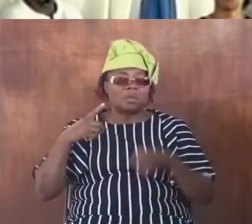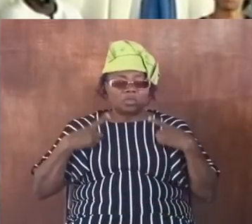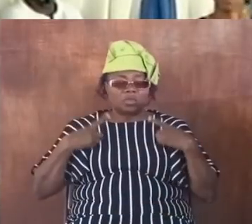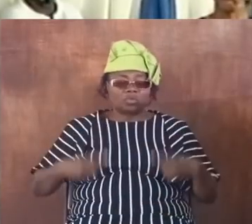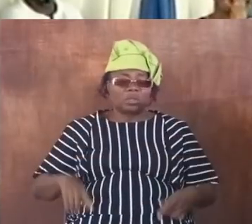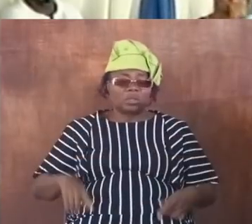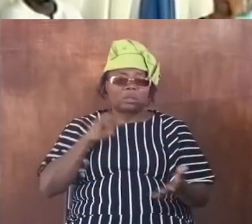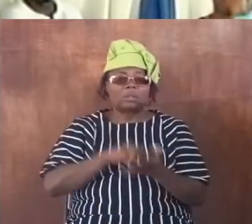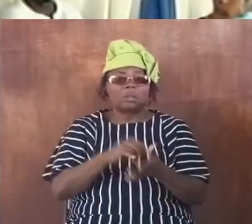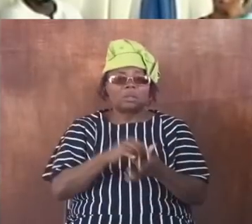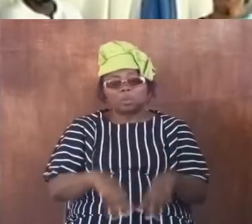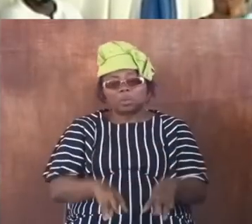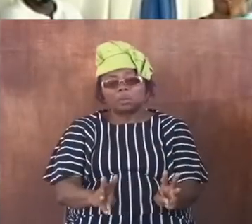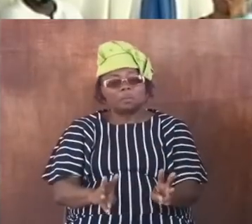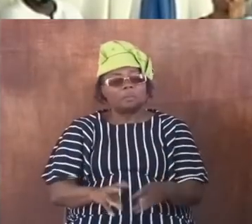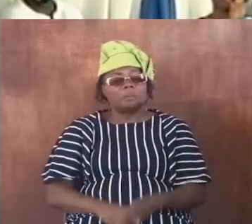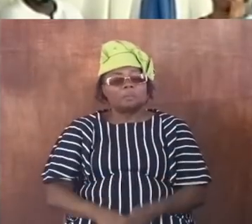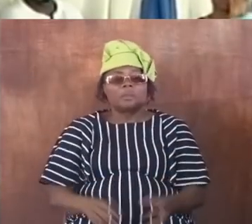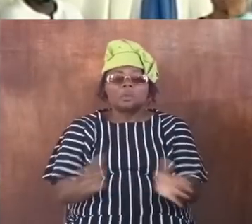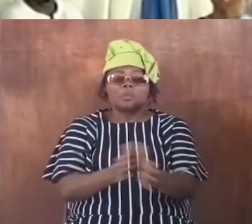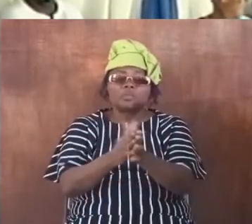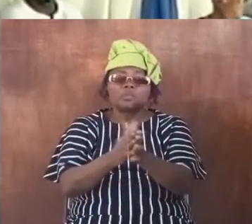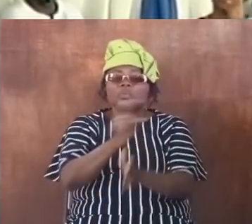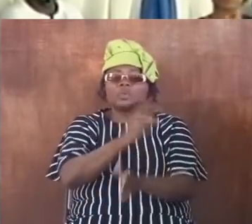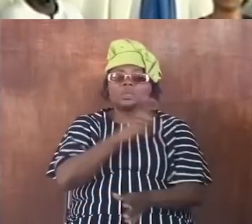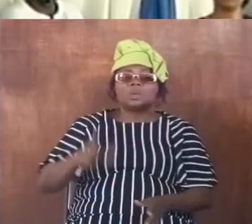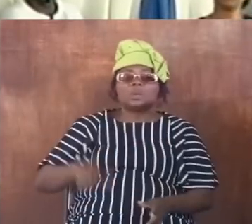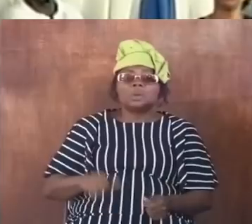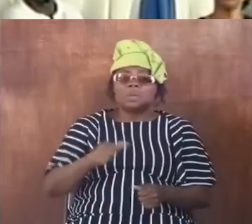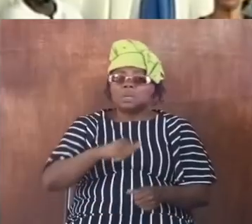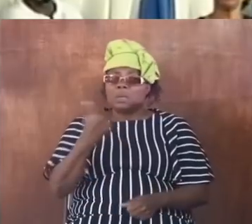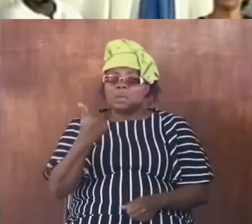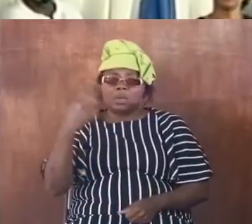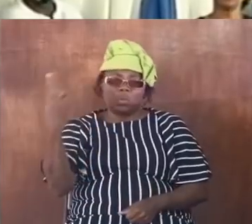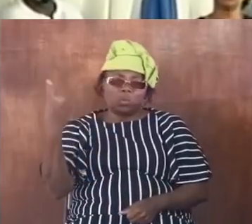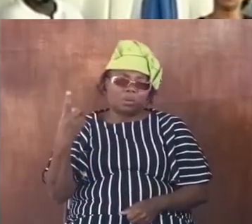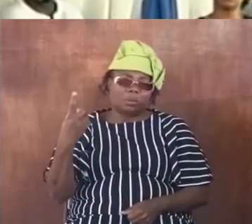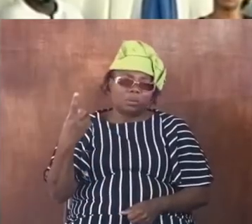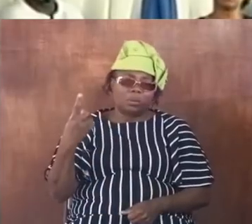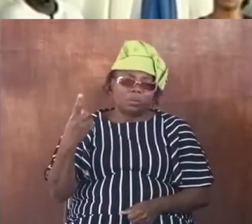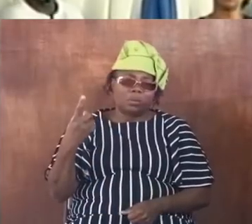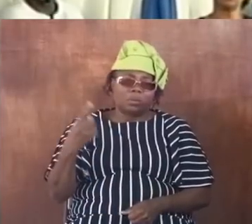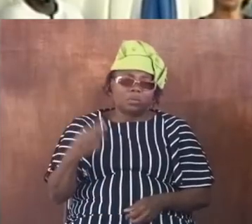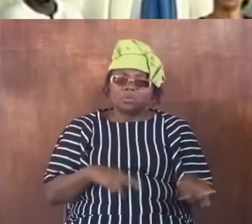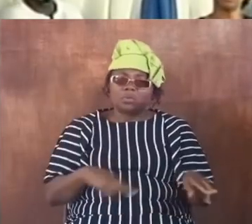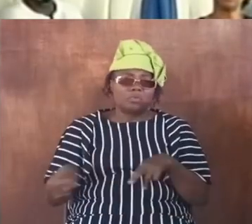way. Can we praise the Lord? Anybody here who is ready for death, can you stand?